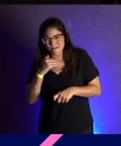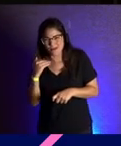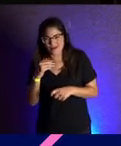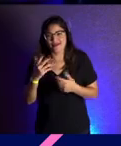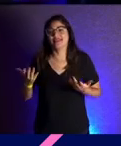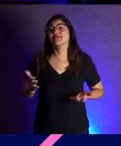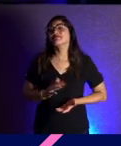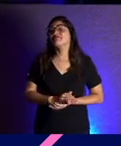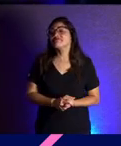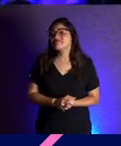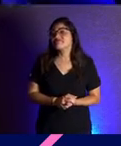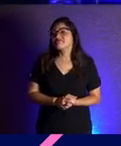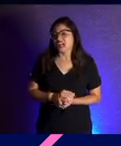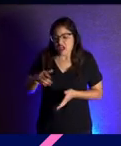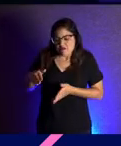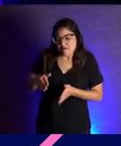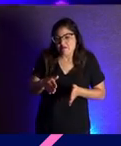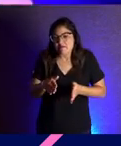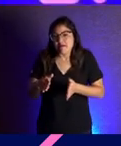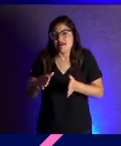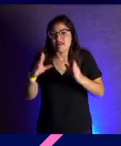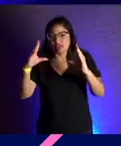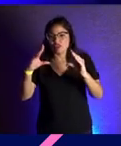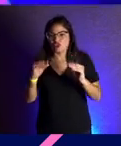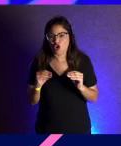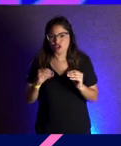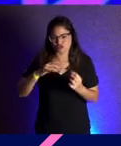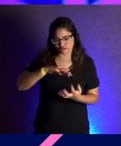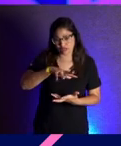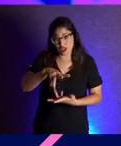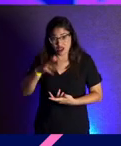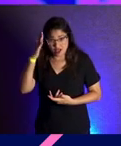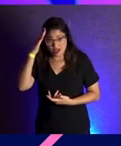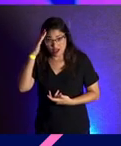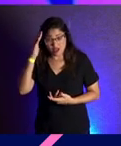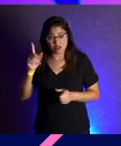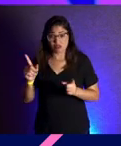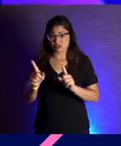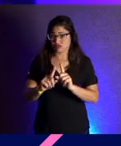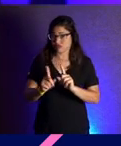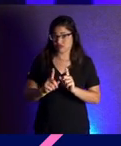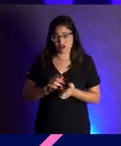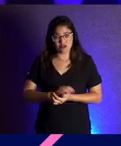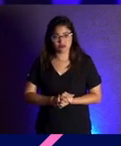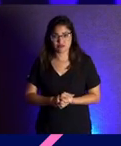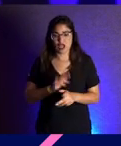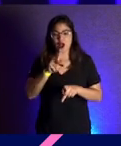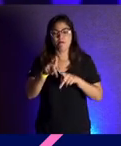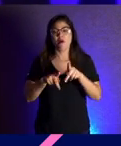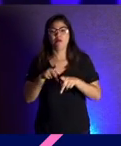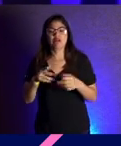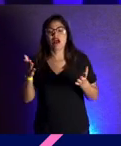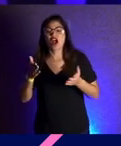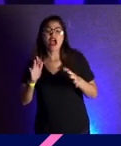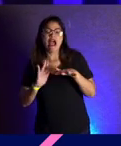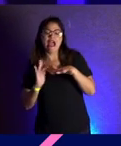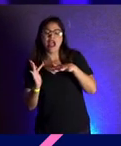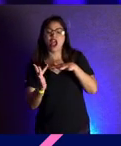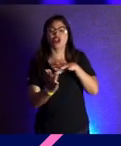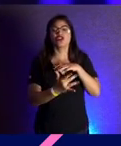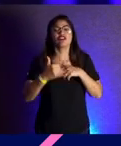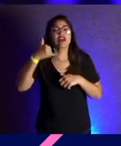that. Now, it is popular to say, well, now it's social media, everyone has a cell phone, that's all different. It's not different at